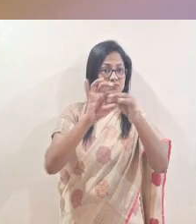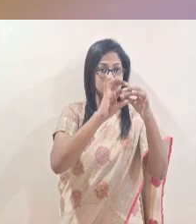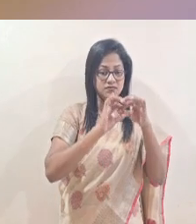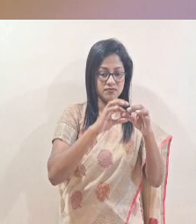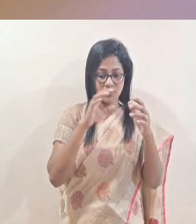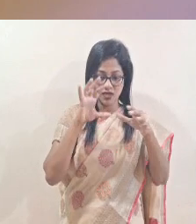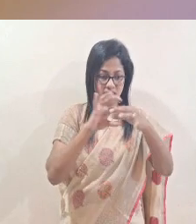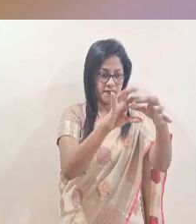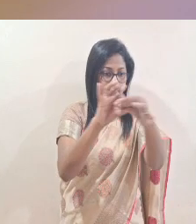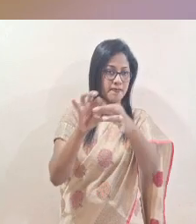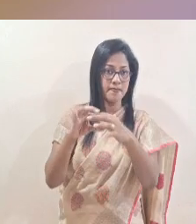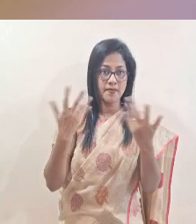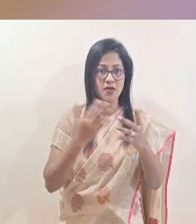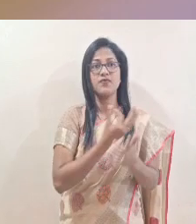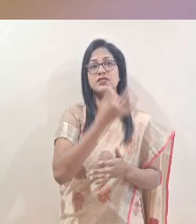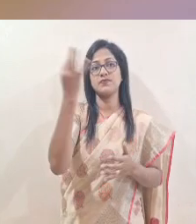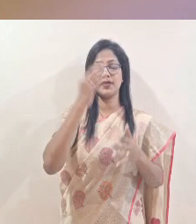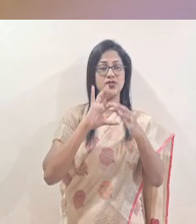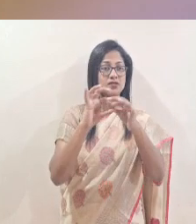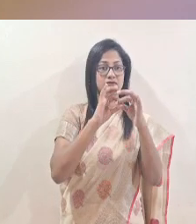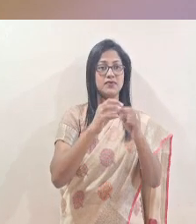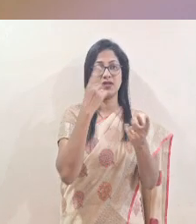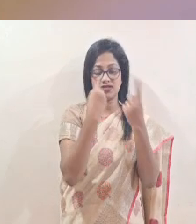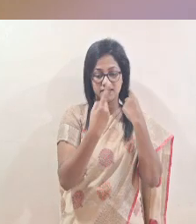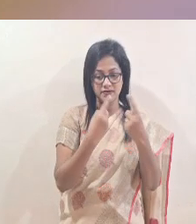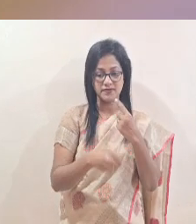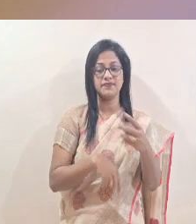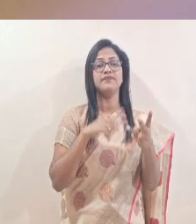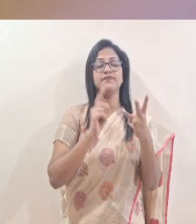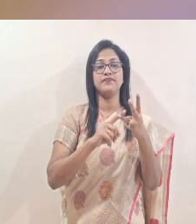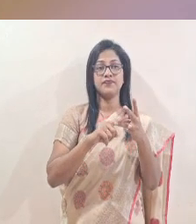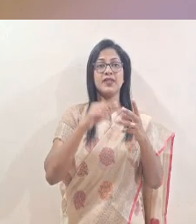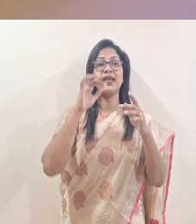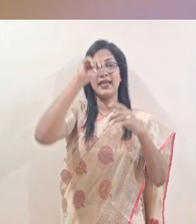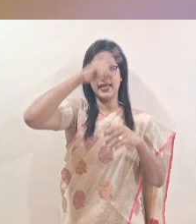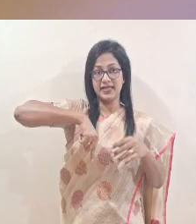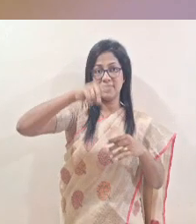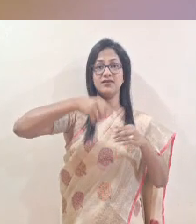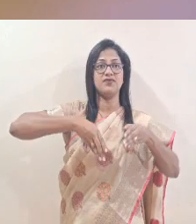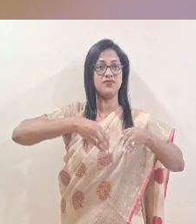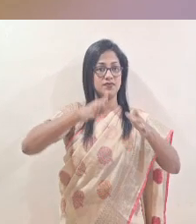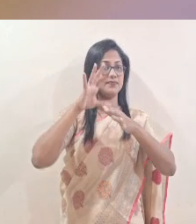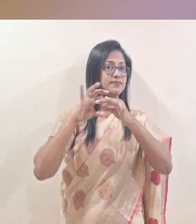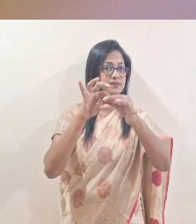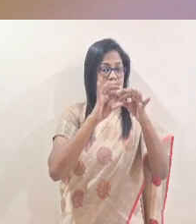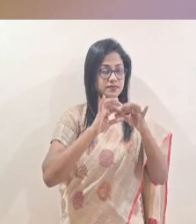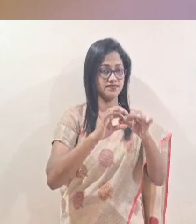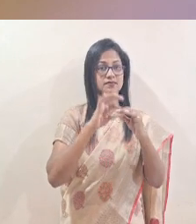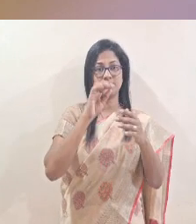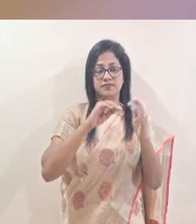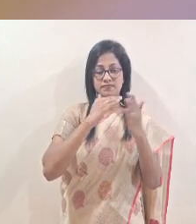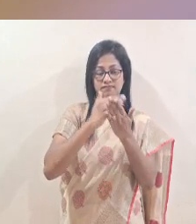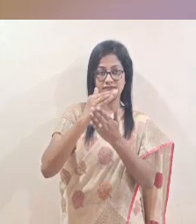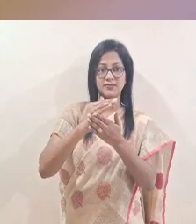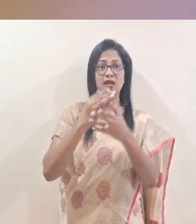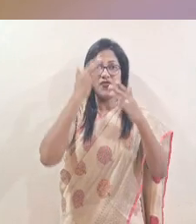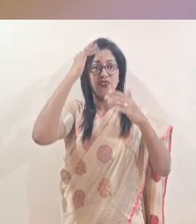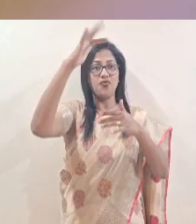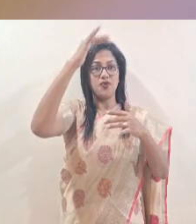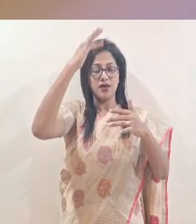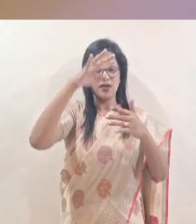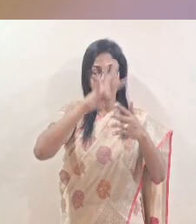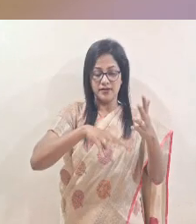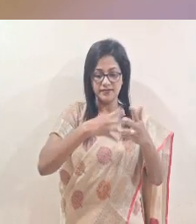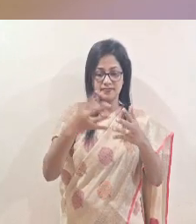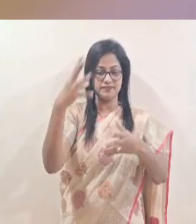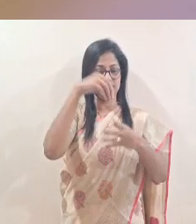network analysis. Then to examine the possibility of finding index ranges for Indian road network patterns through graph theoretical indices.